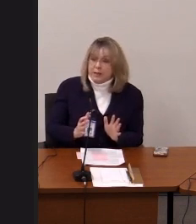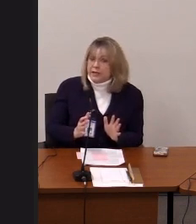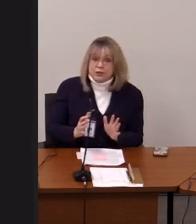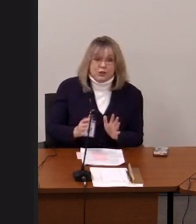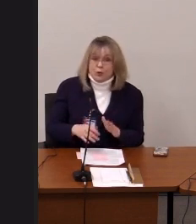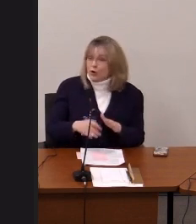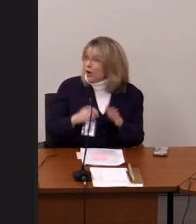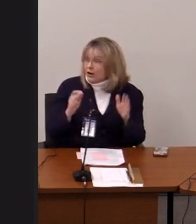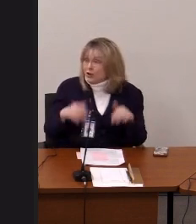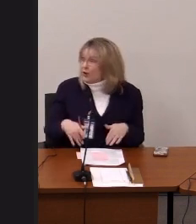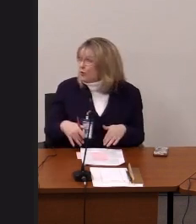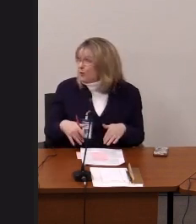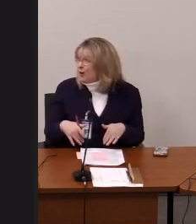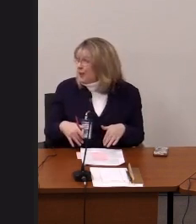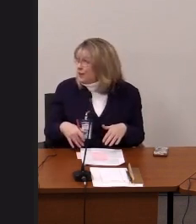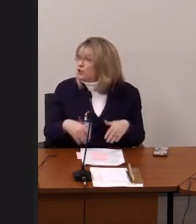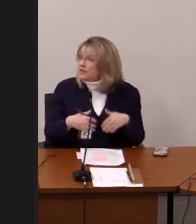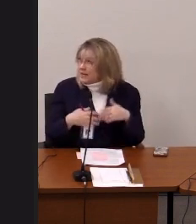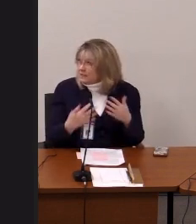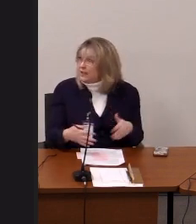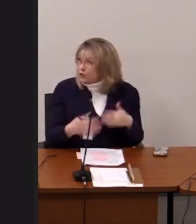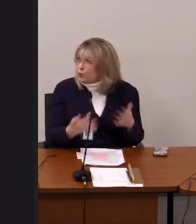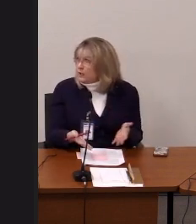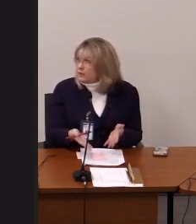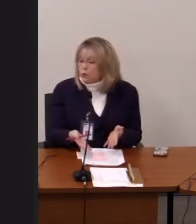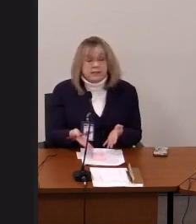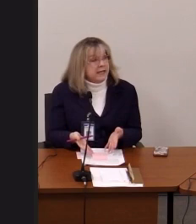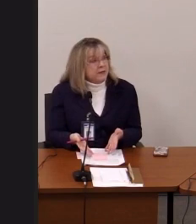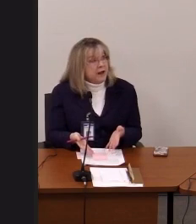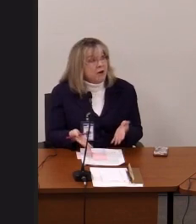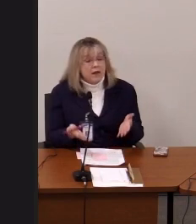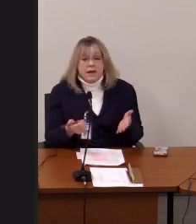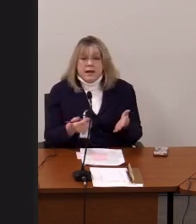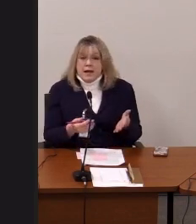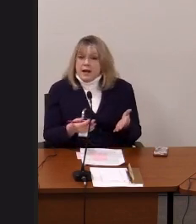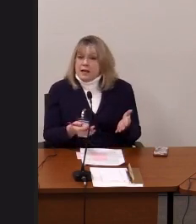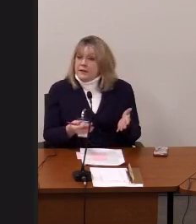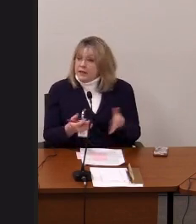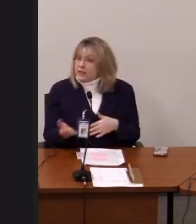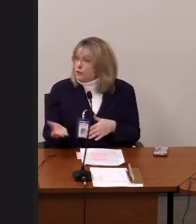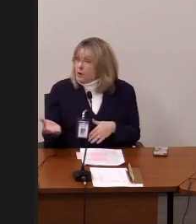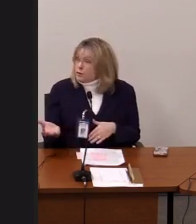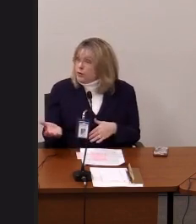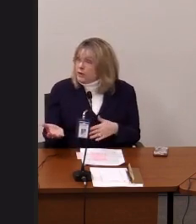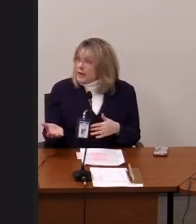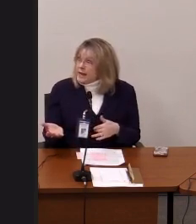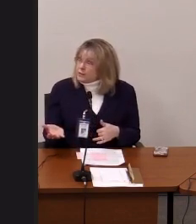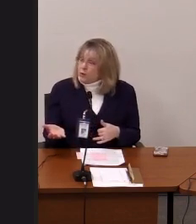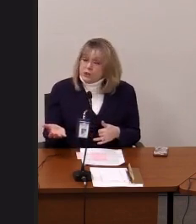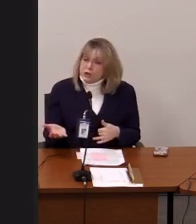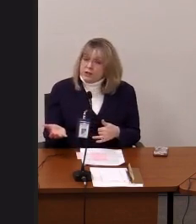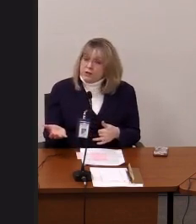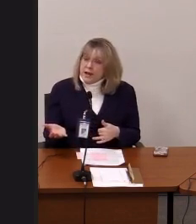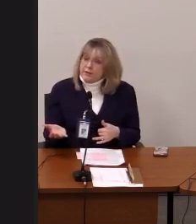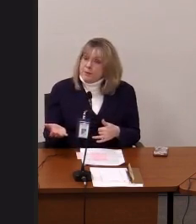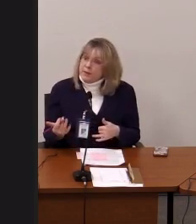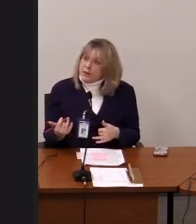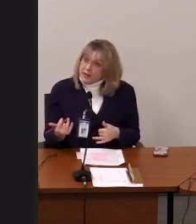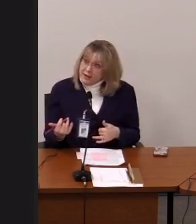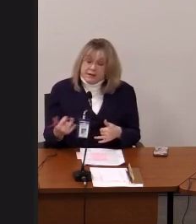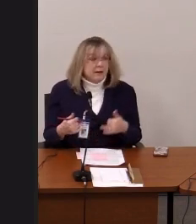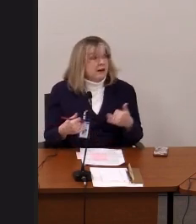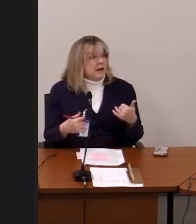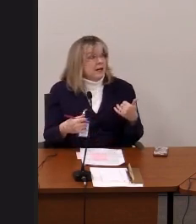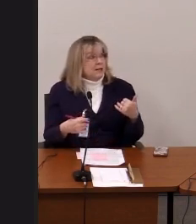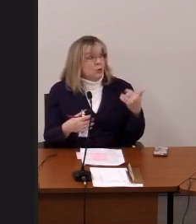It's 13 pages, so we're not going to go through all of that, just kind of tell you what's in there, and then give you opportunity to ask questions if you have